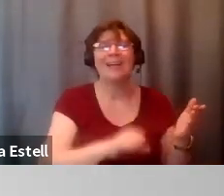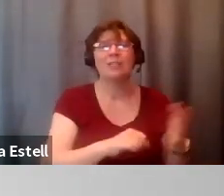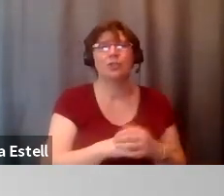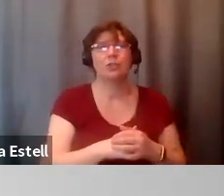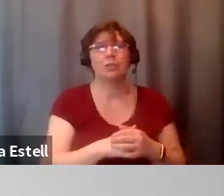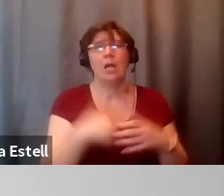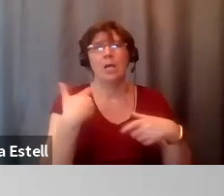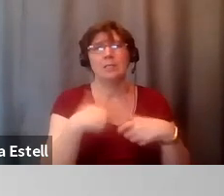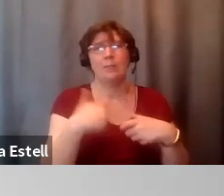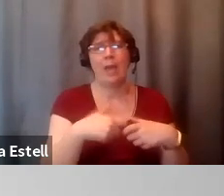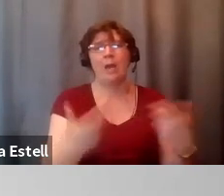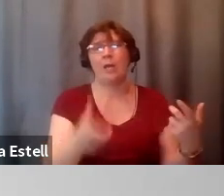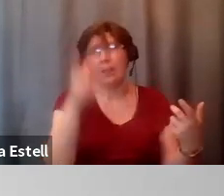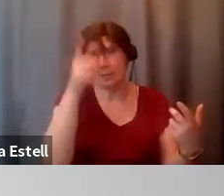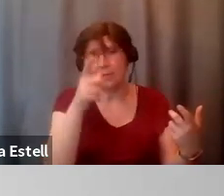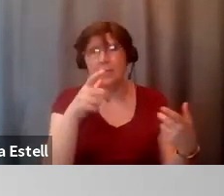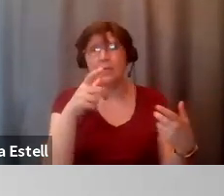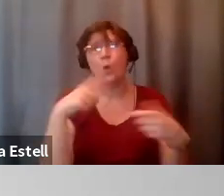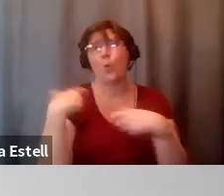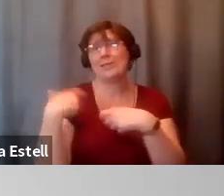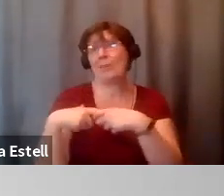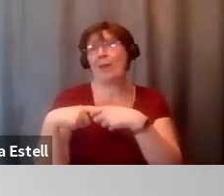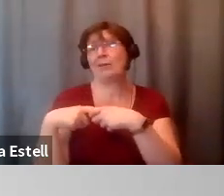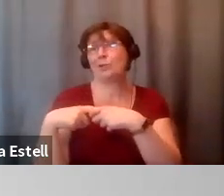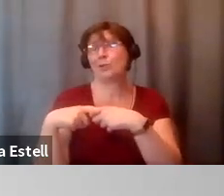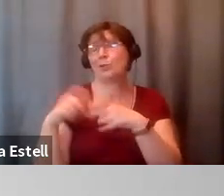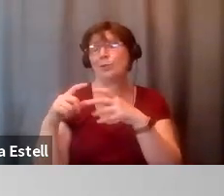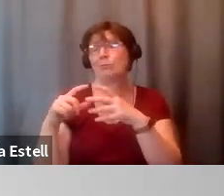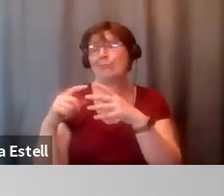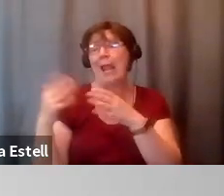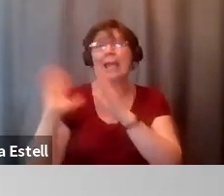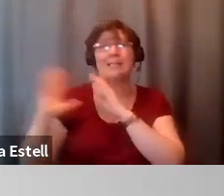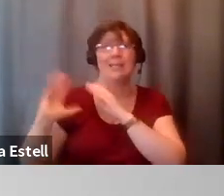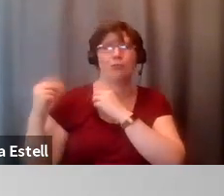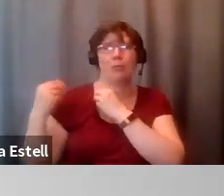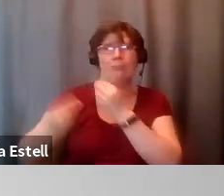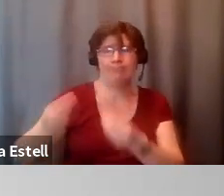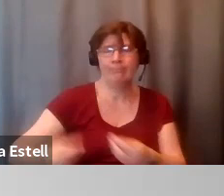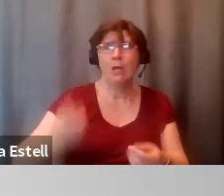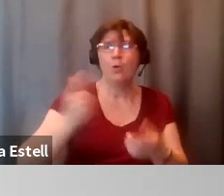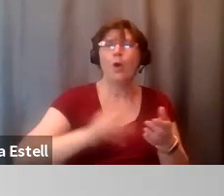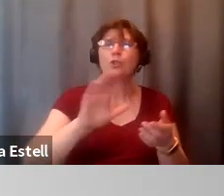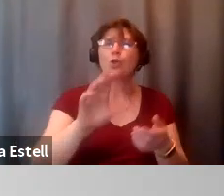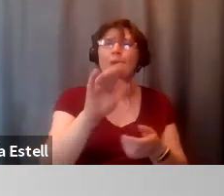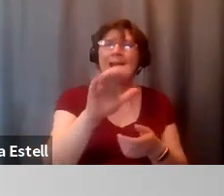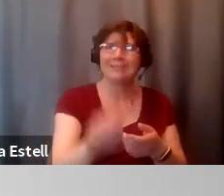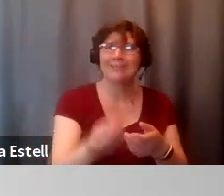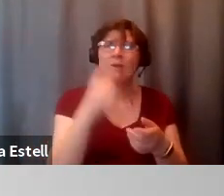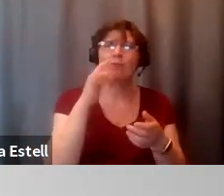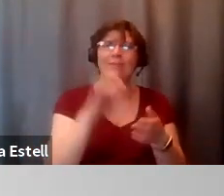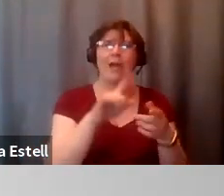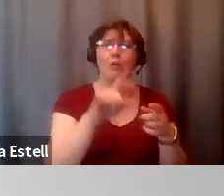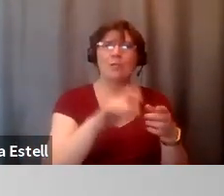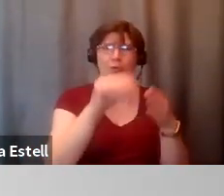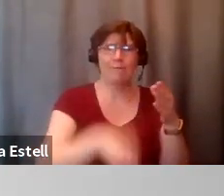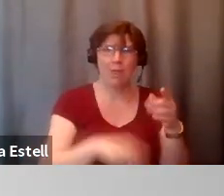you Hispanic, Latino, or of Spanish origin? What is your race? For this question, you fill out boxes.